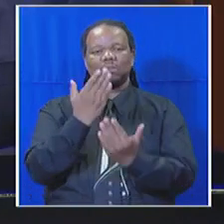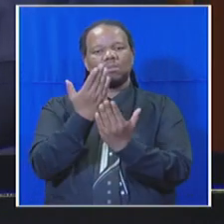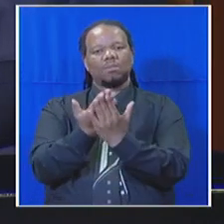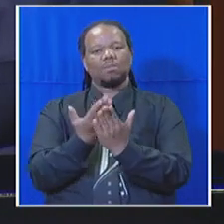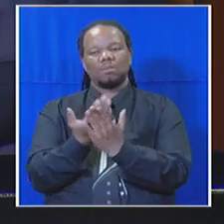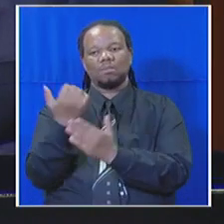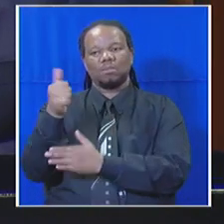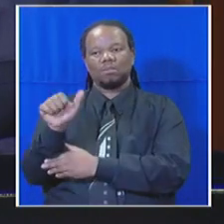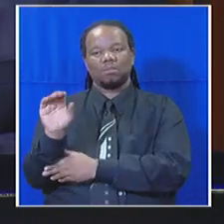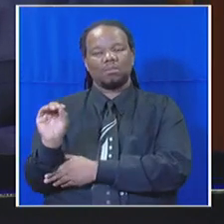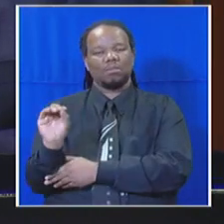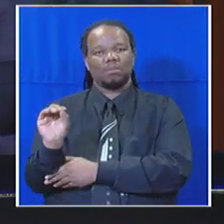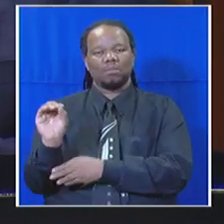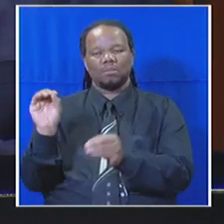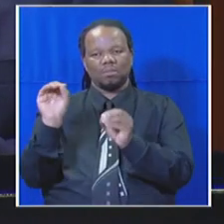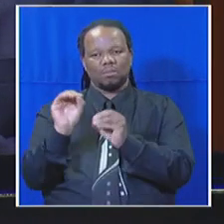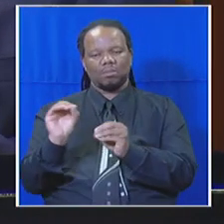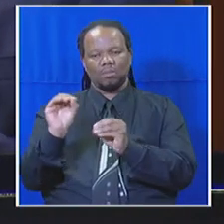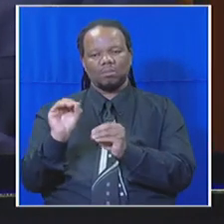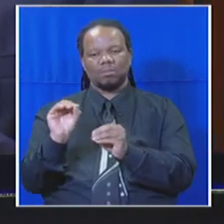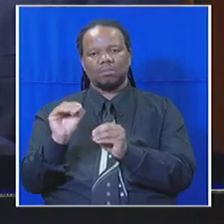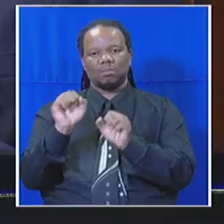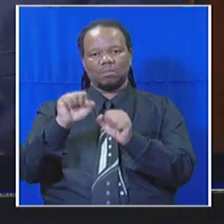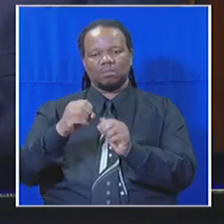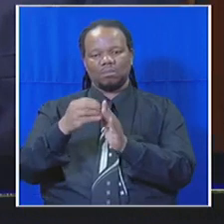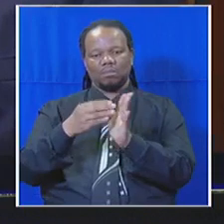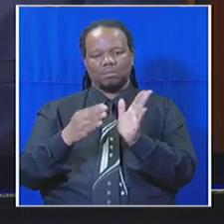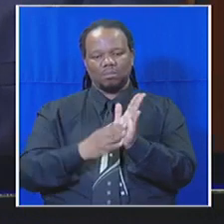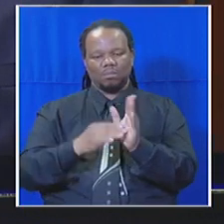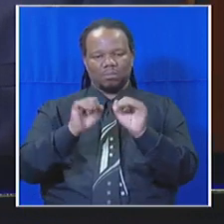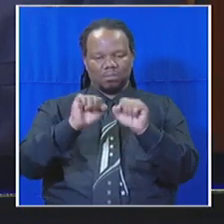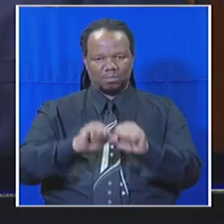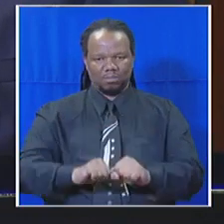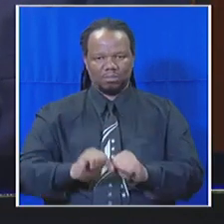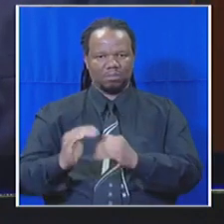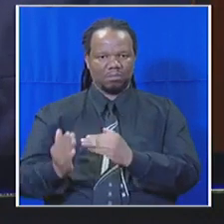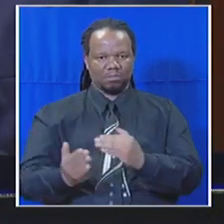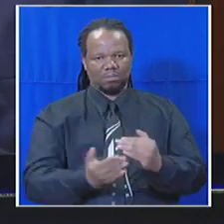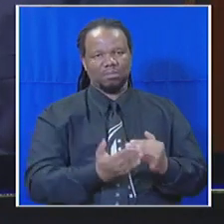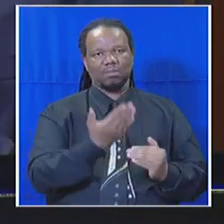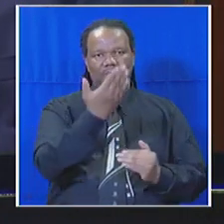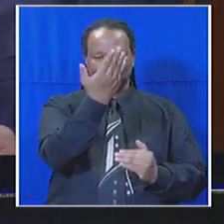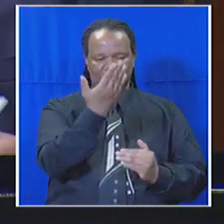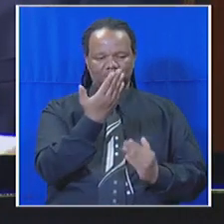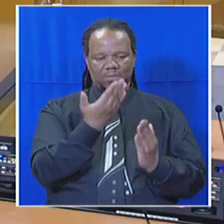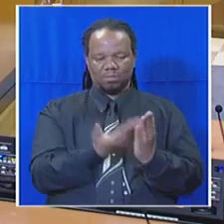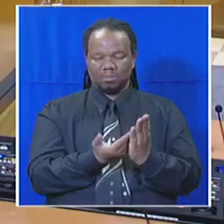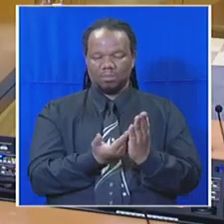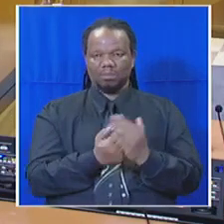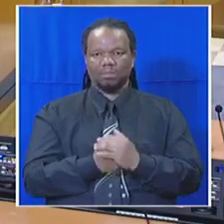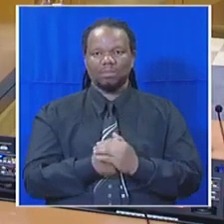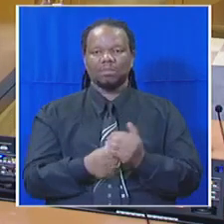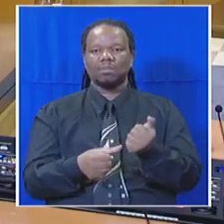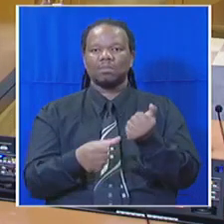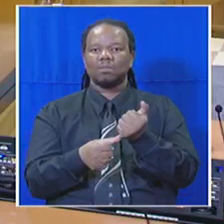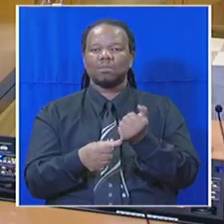objections? No objections. Agreed to. The Secretary will read the first order. Deputy